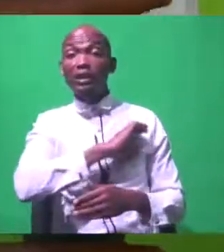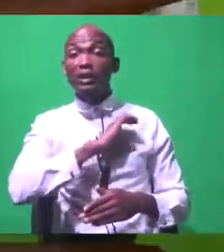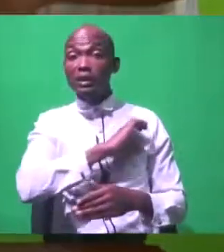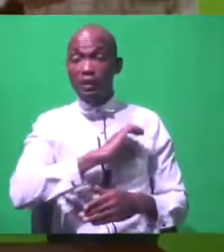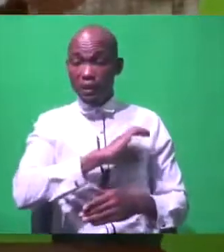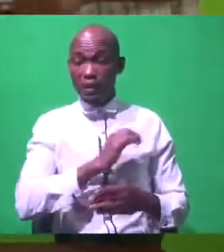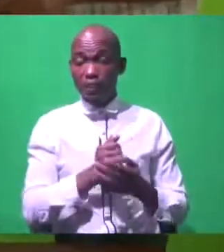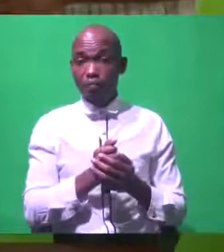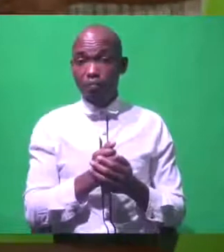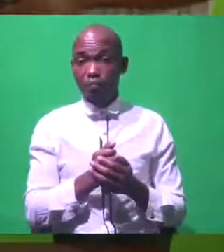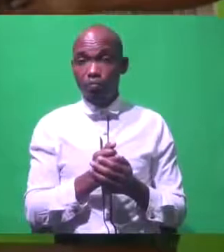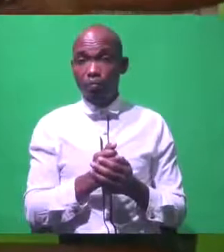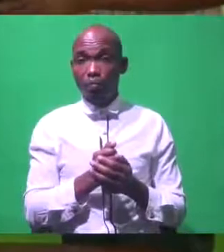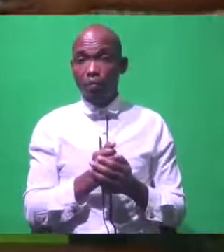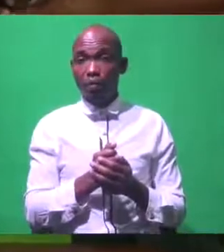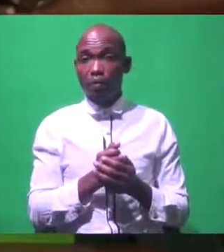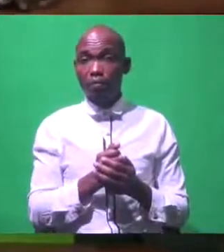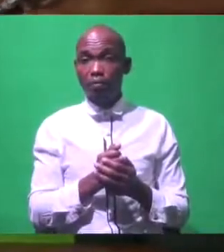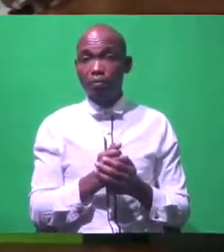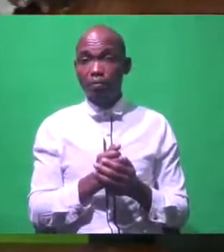are we together?